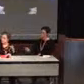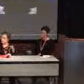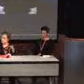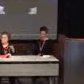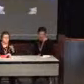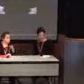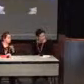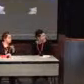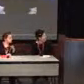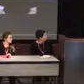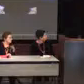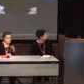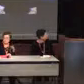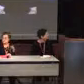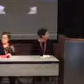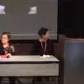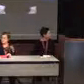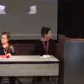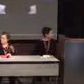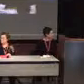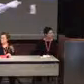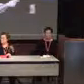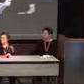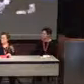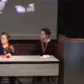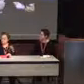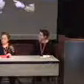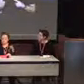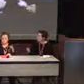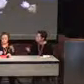Siberia and then came back to New York.